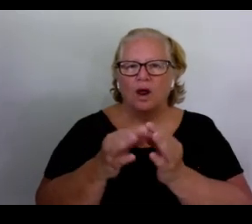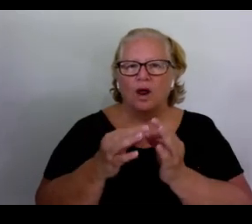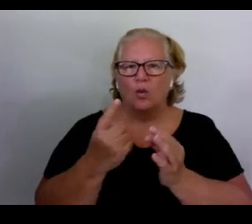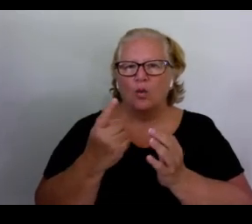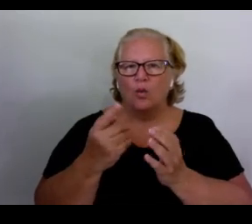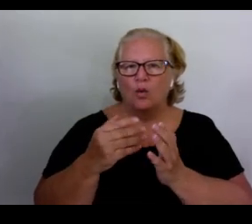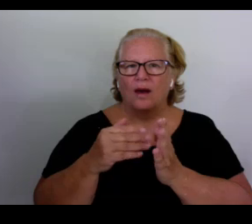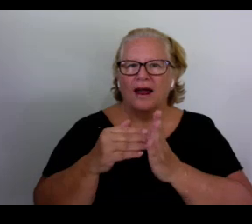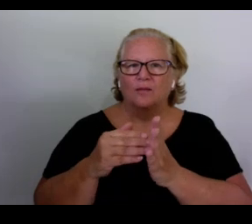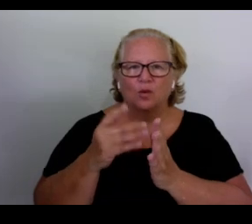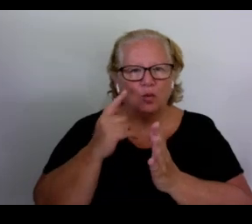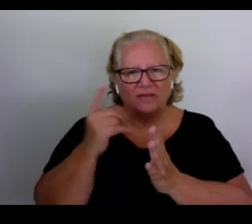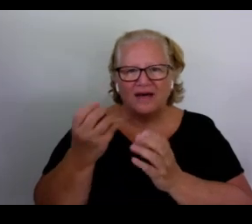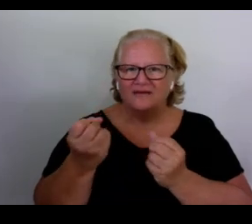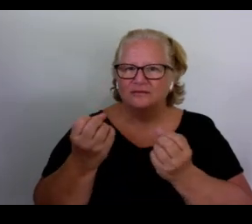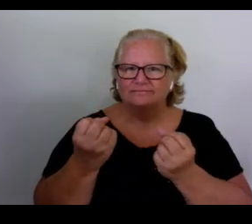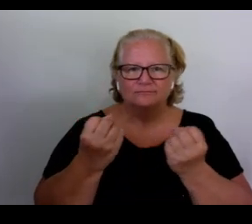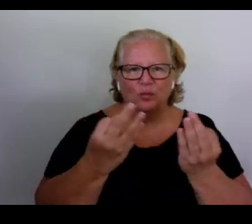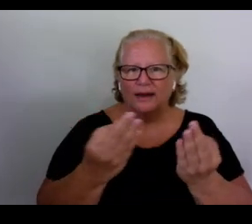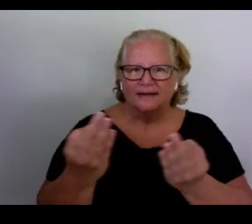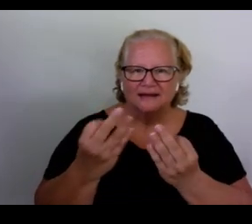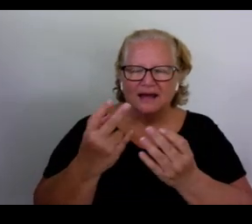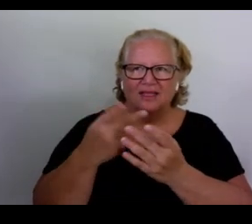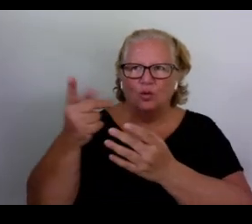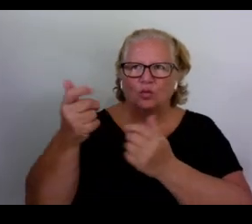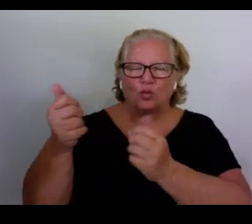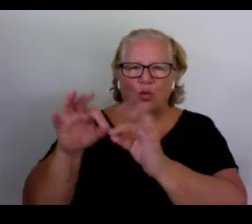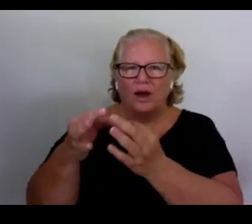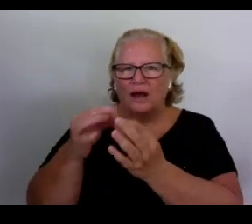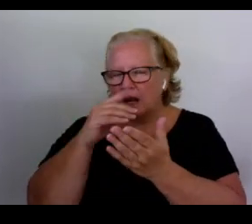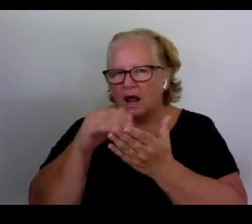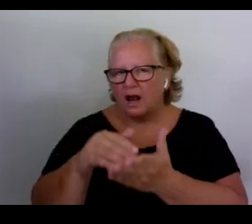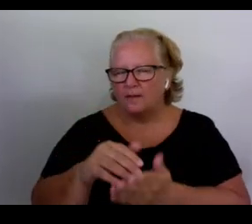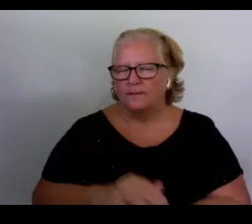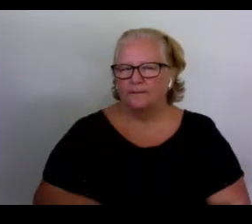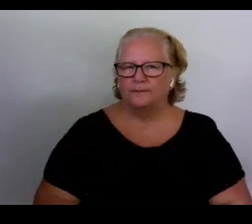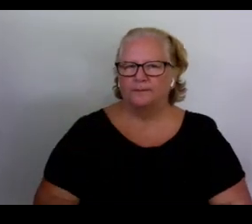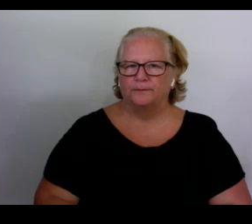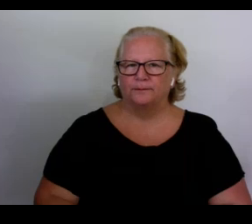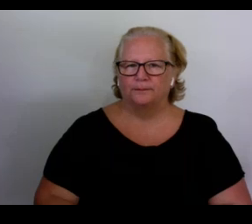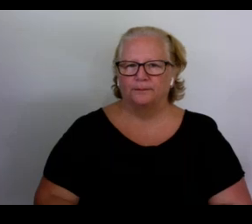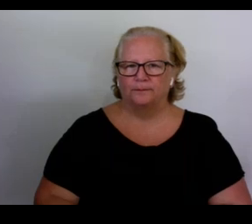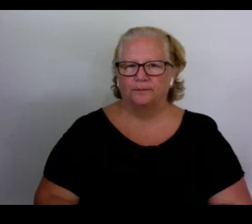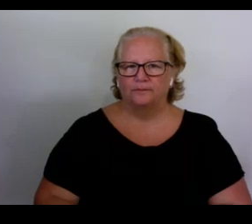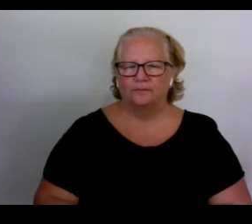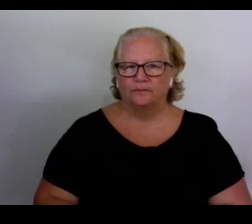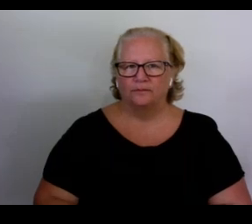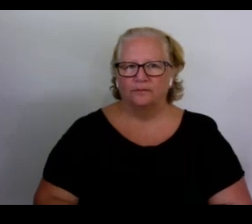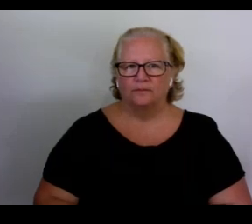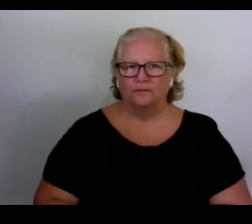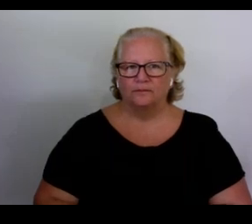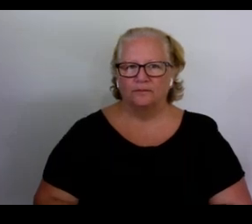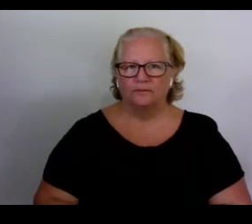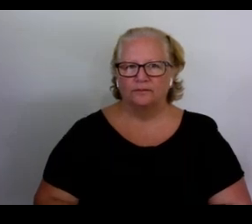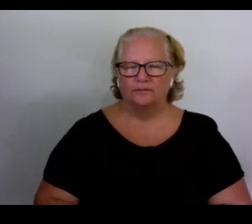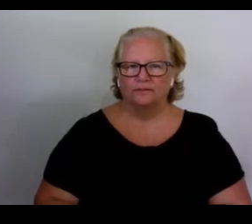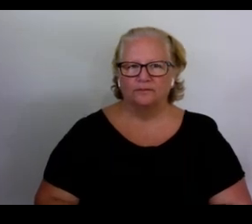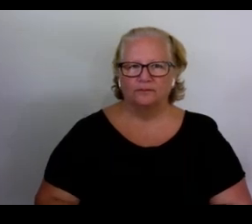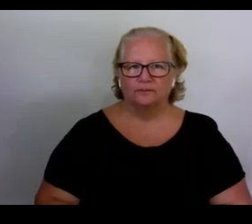they literally have nowhere else to go when it comes to food. So that you've probably picked up from this, guys, online,